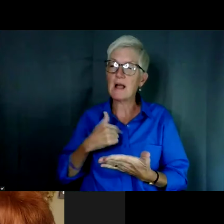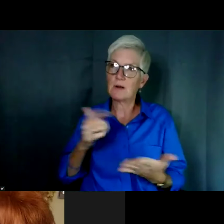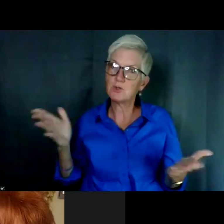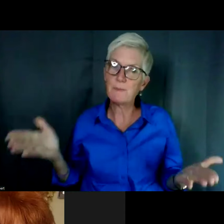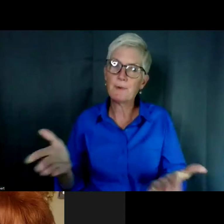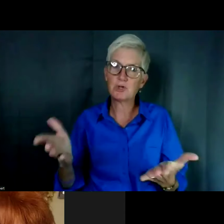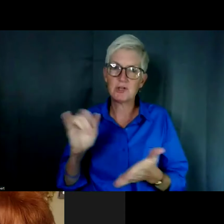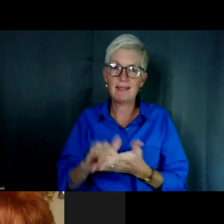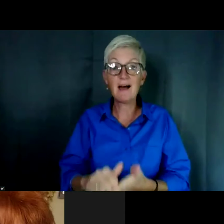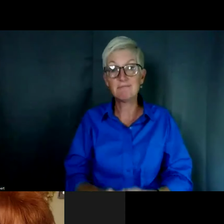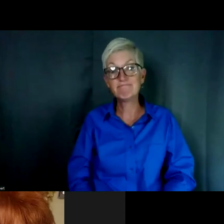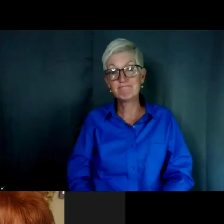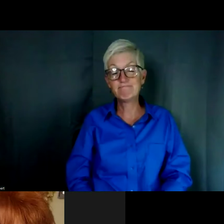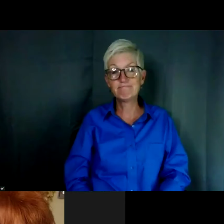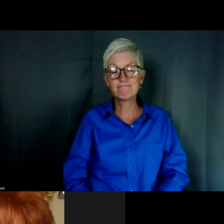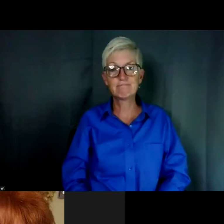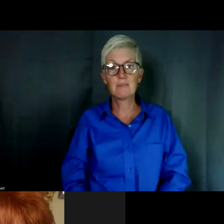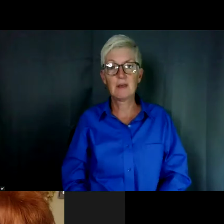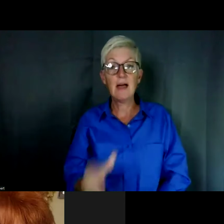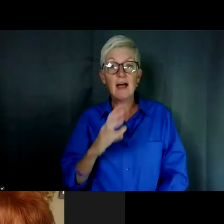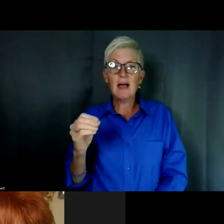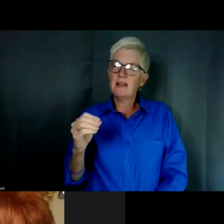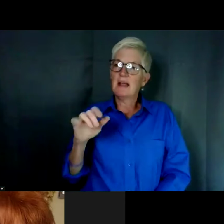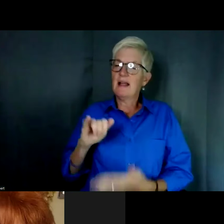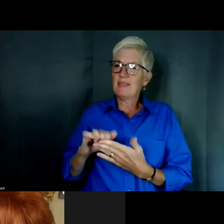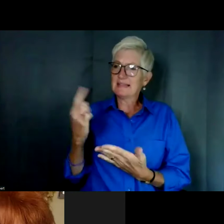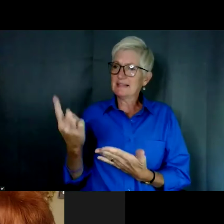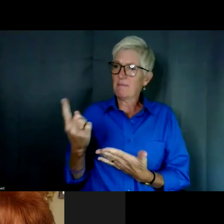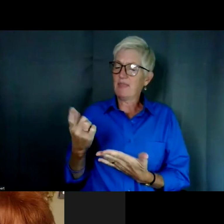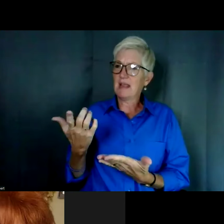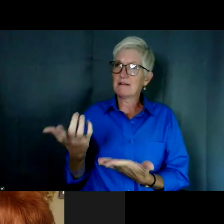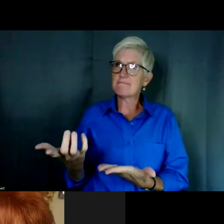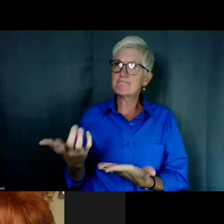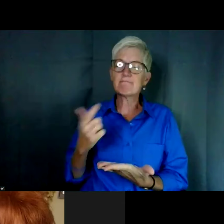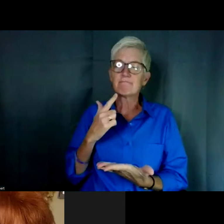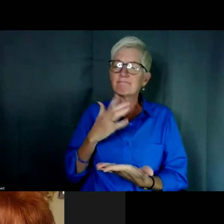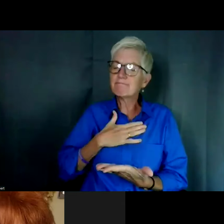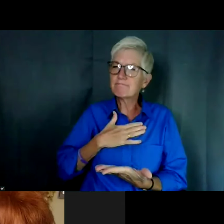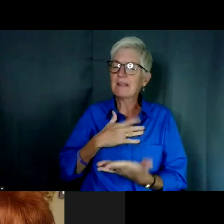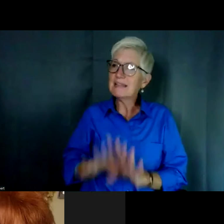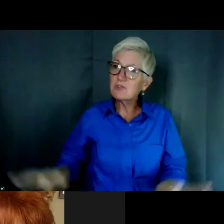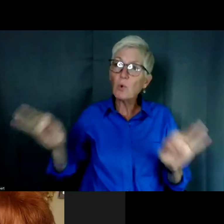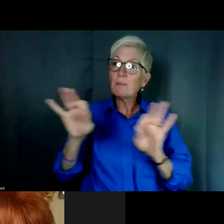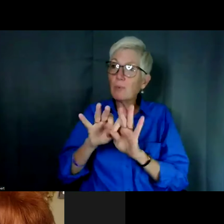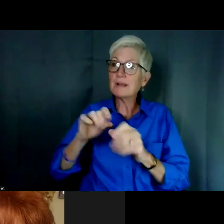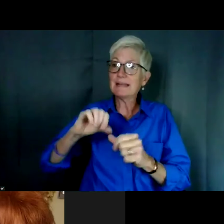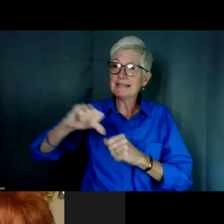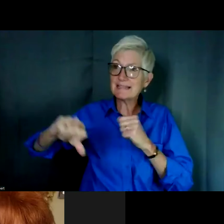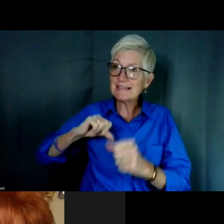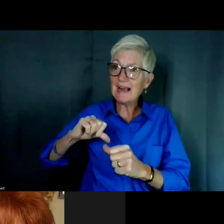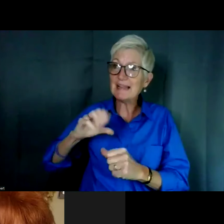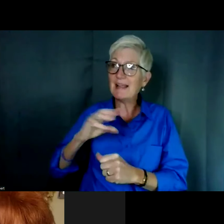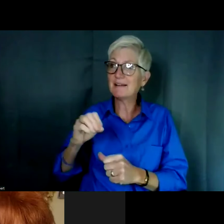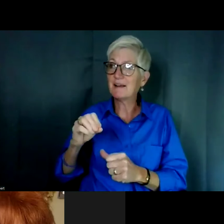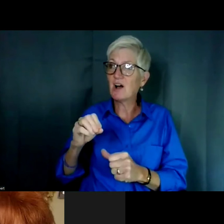I could. And it's something that is so important in our society, and it's